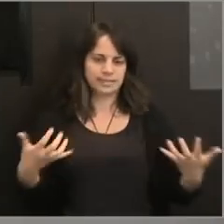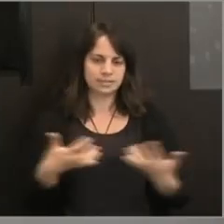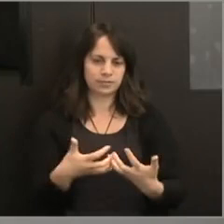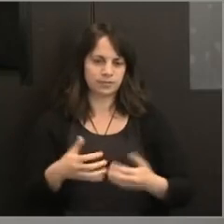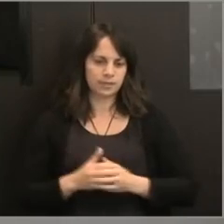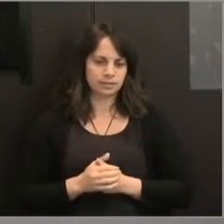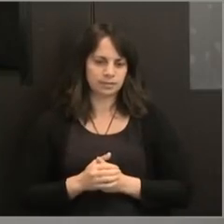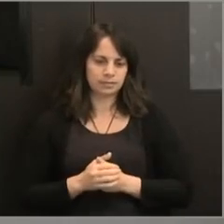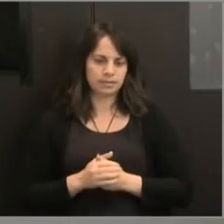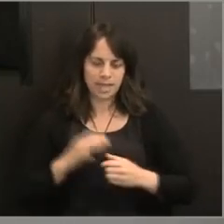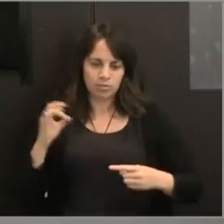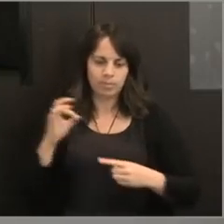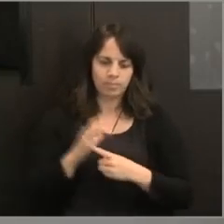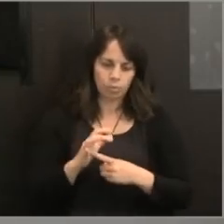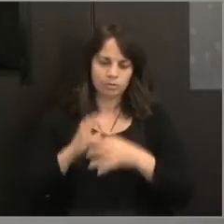which they belong.